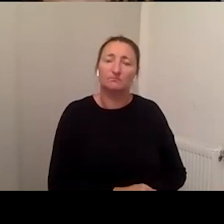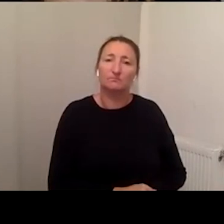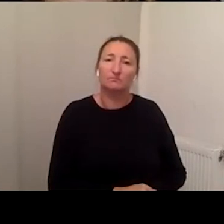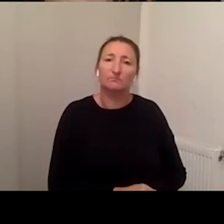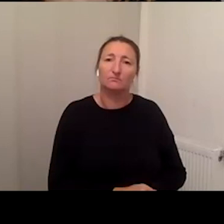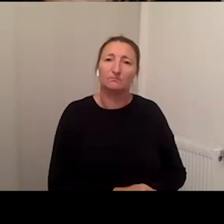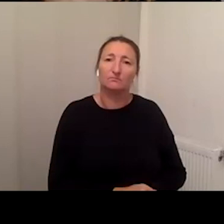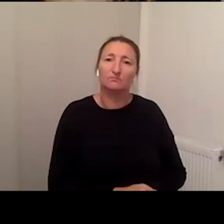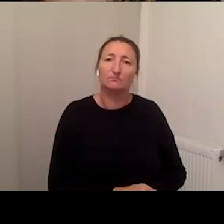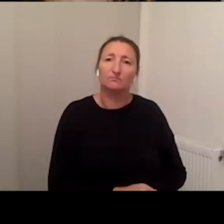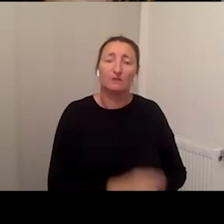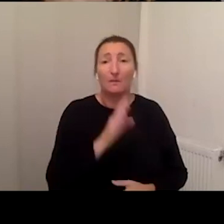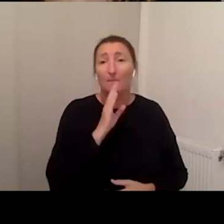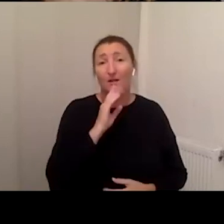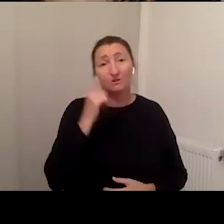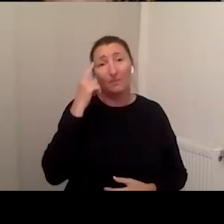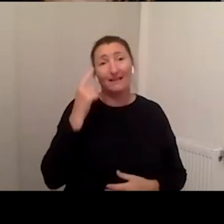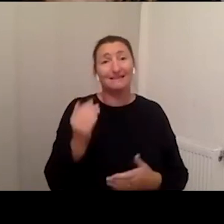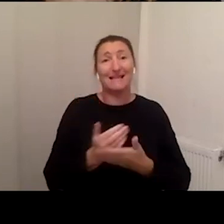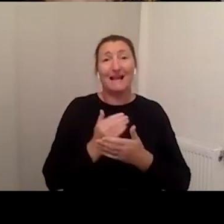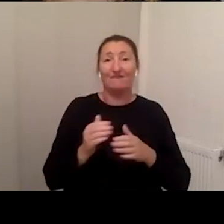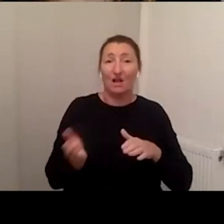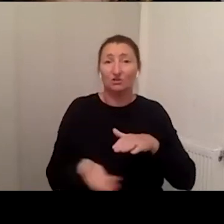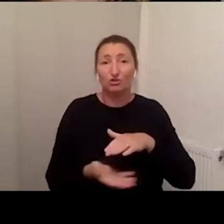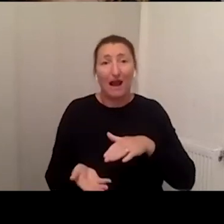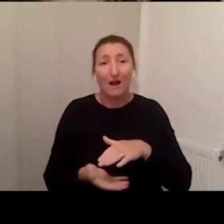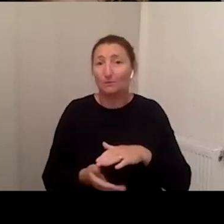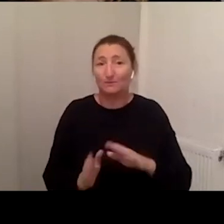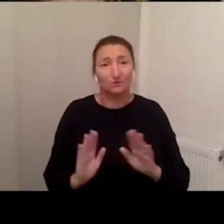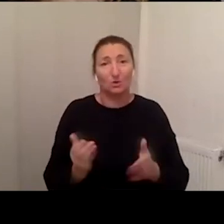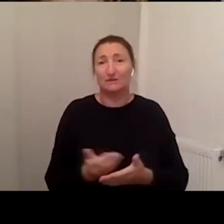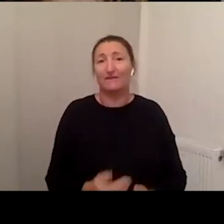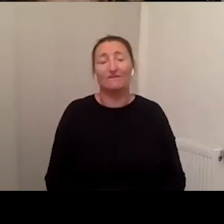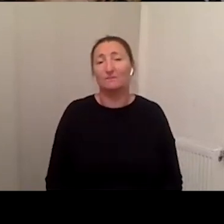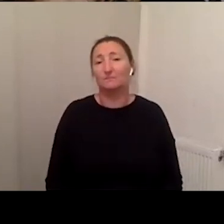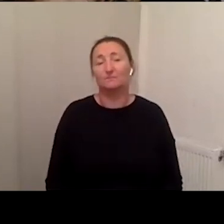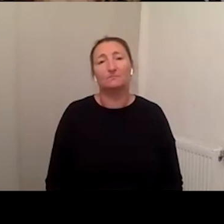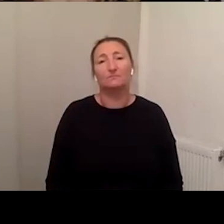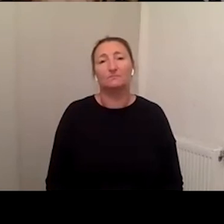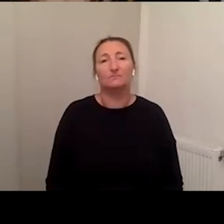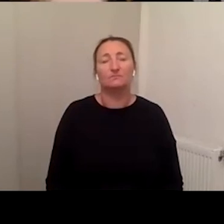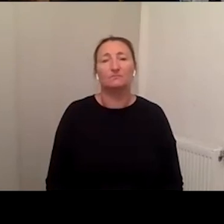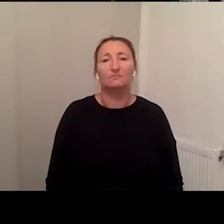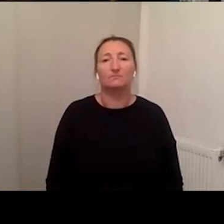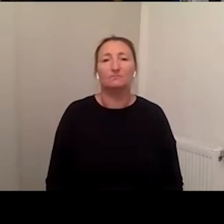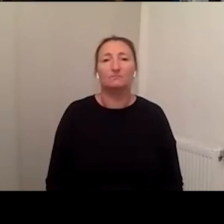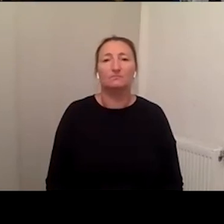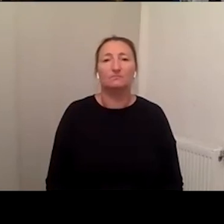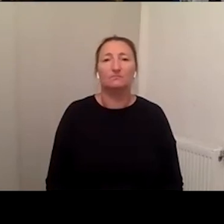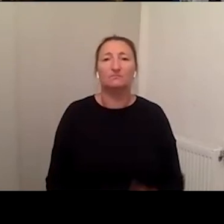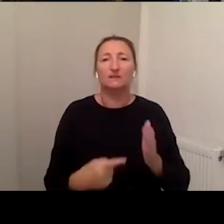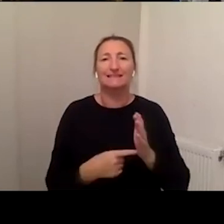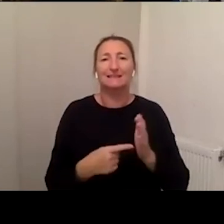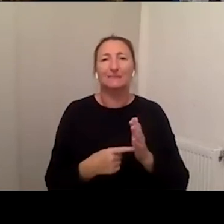But most Belgians think it's safely under the ground. I mean, just to add to that, to my knowledge, it's